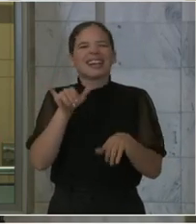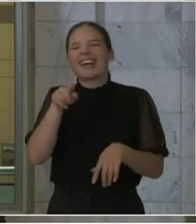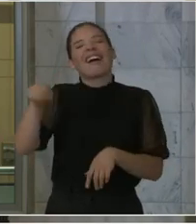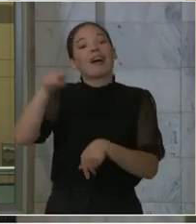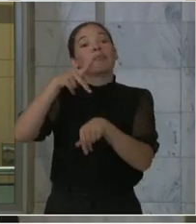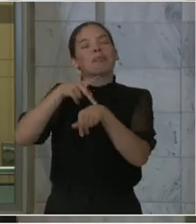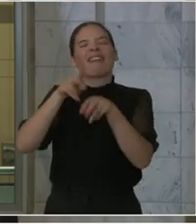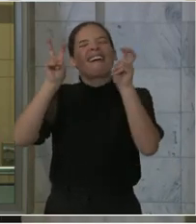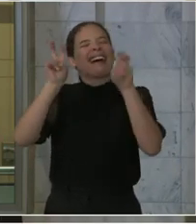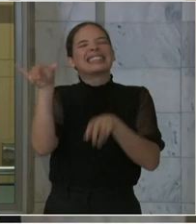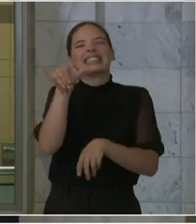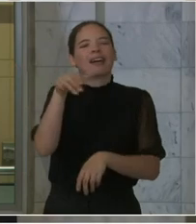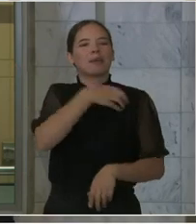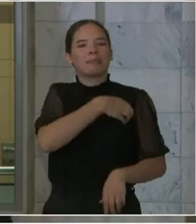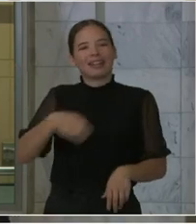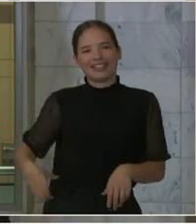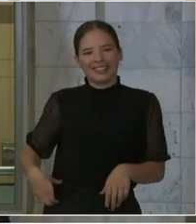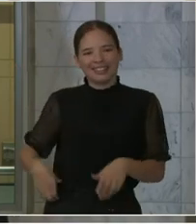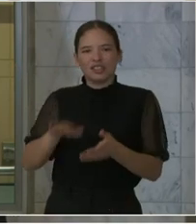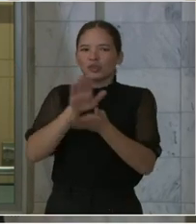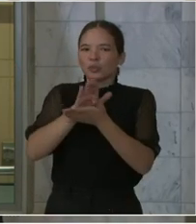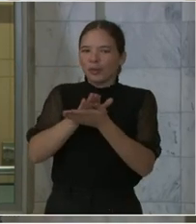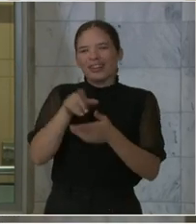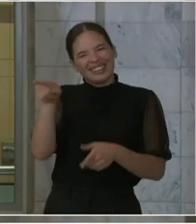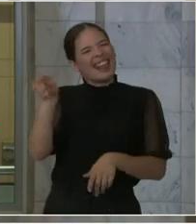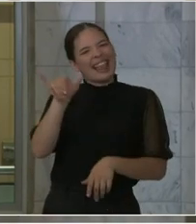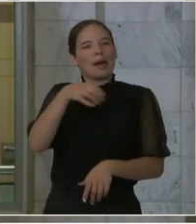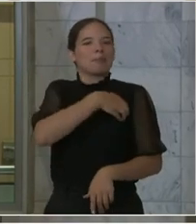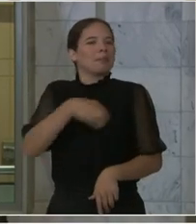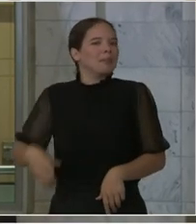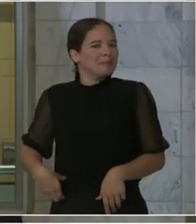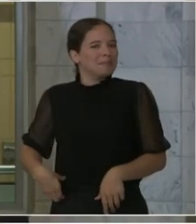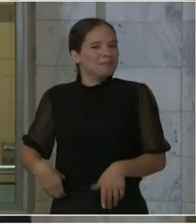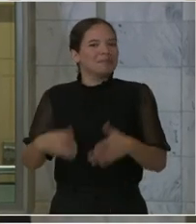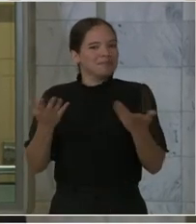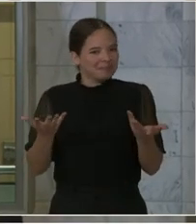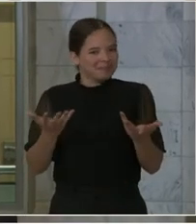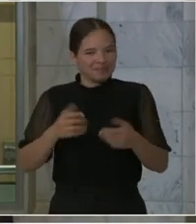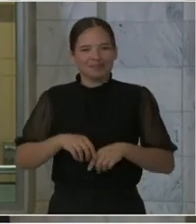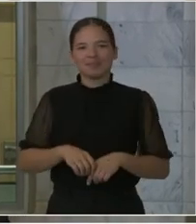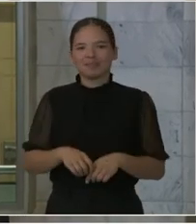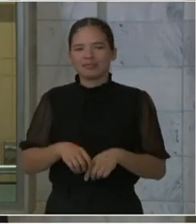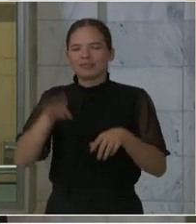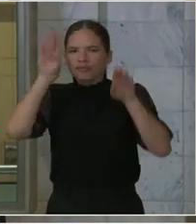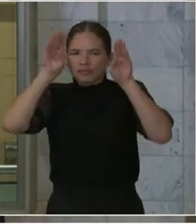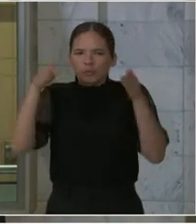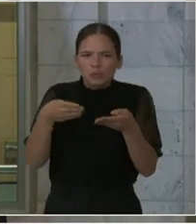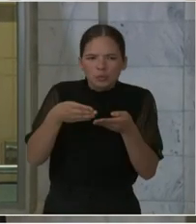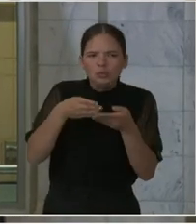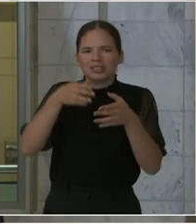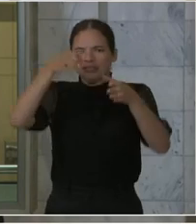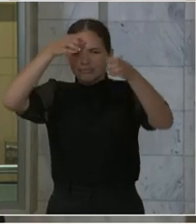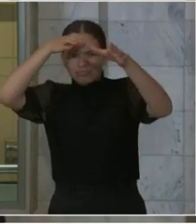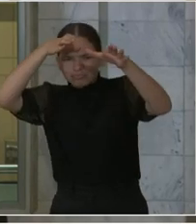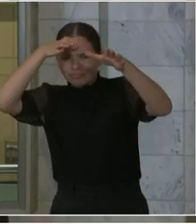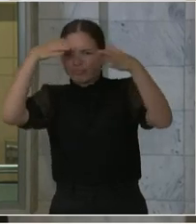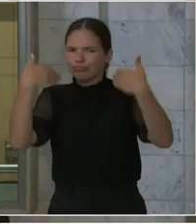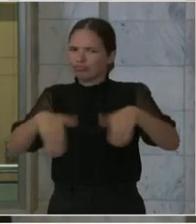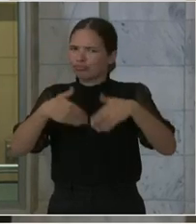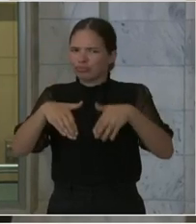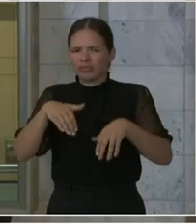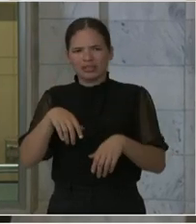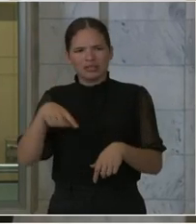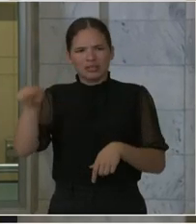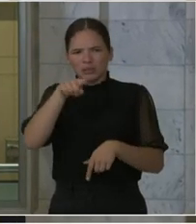their campuses. We call on them for their academic know-how, for their social and